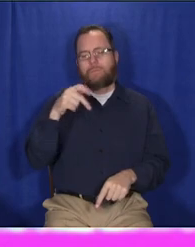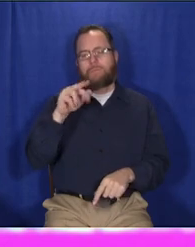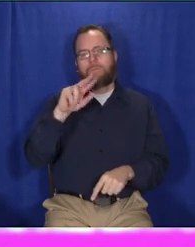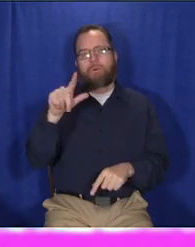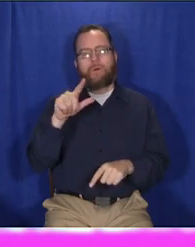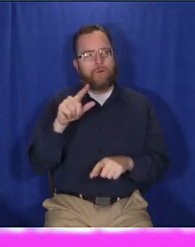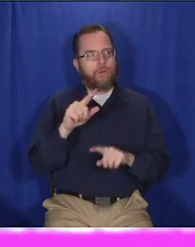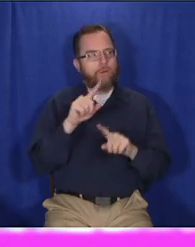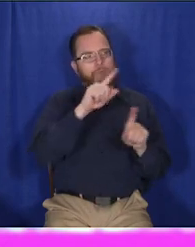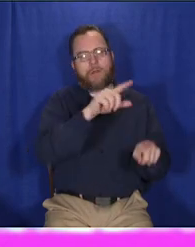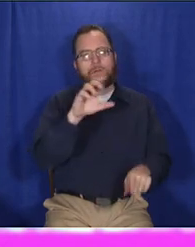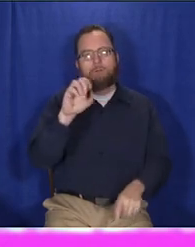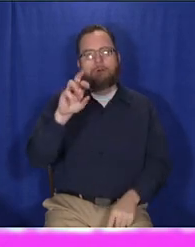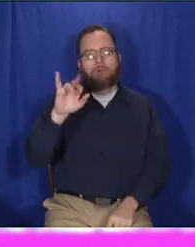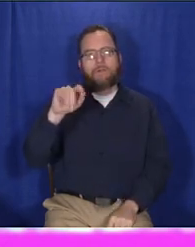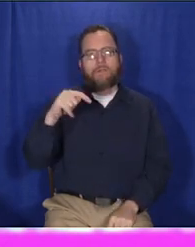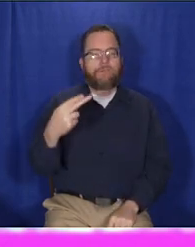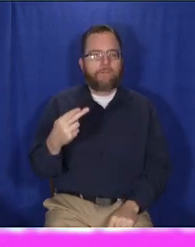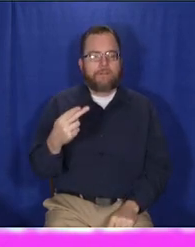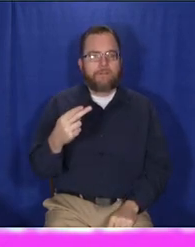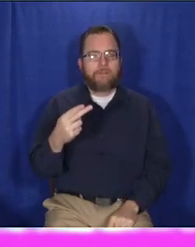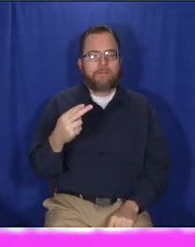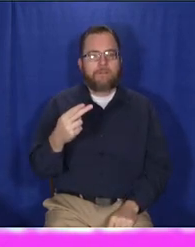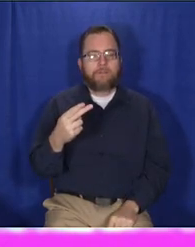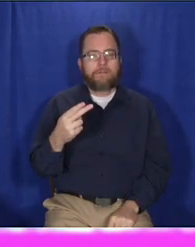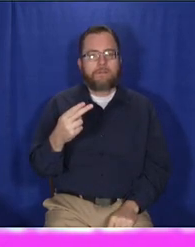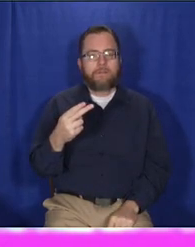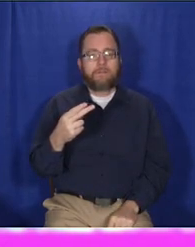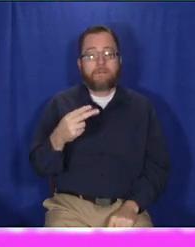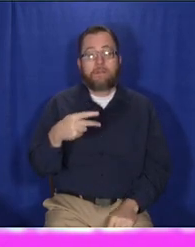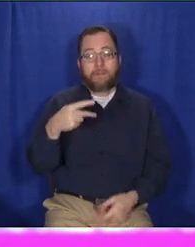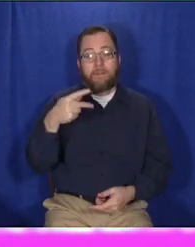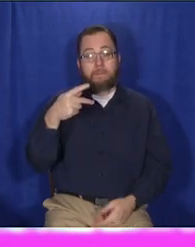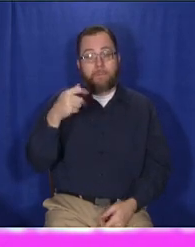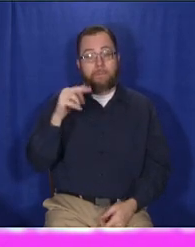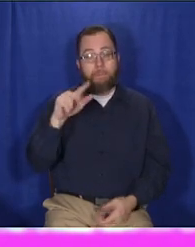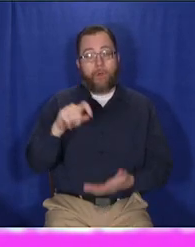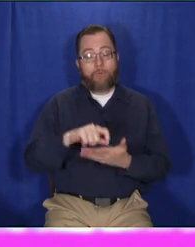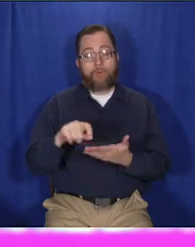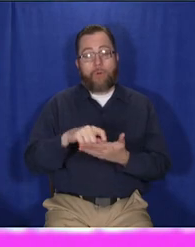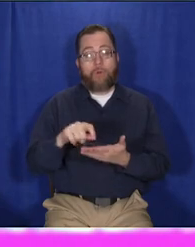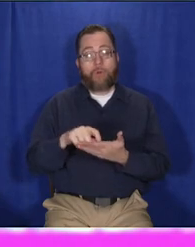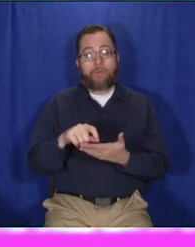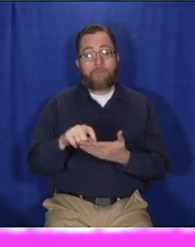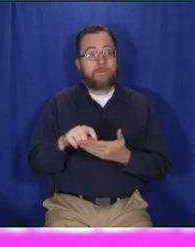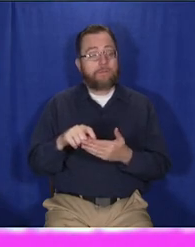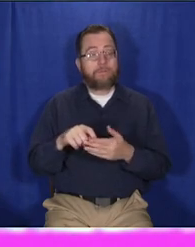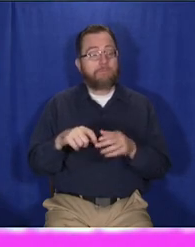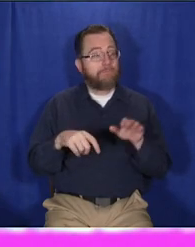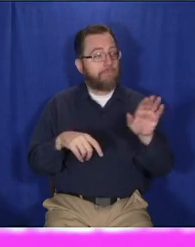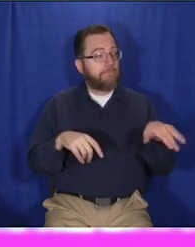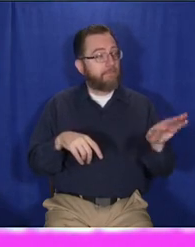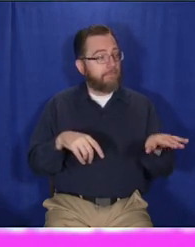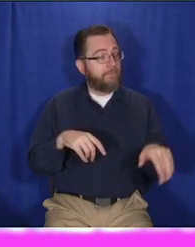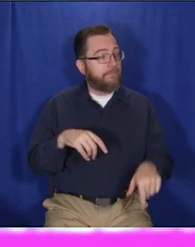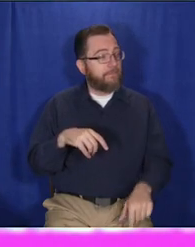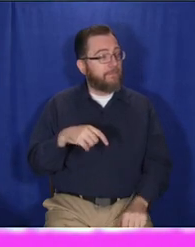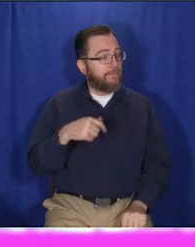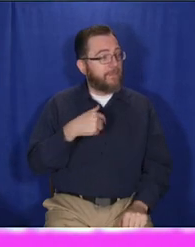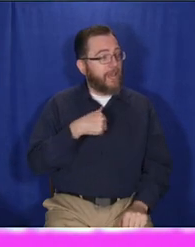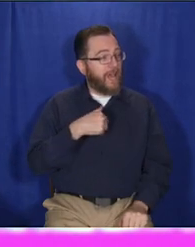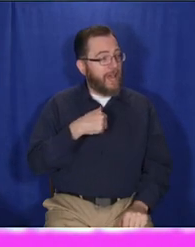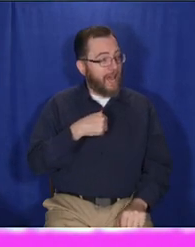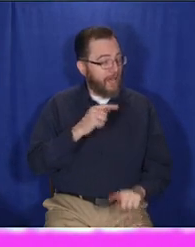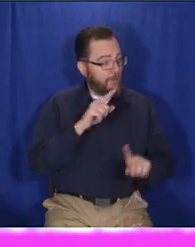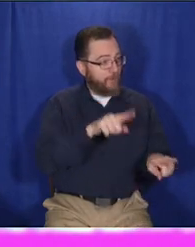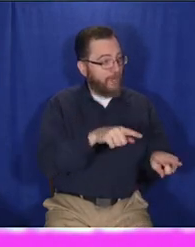2 Corinthians 11:9. We saw this last week. He says to them, "And when I was with you, Corinthians, and was in need, I didn't burden anyone. For the brothers